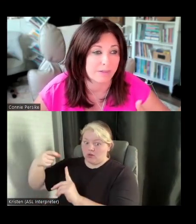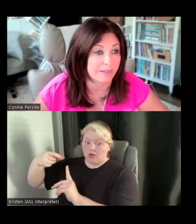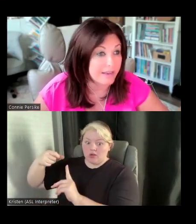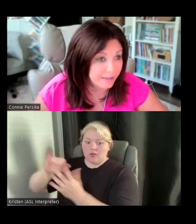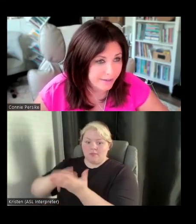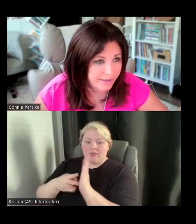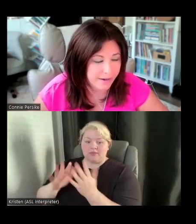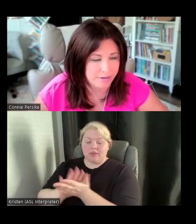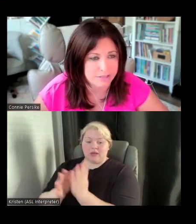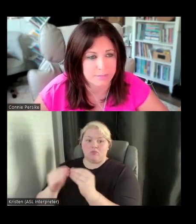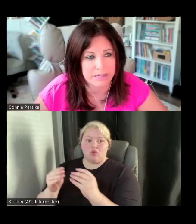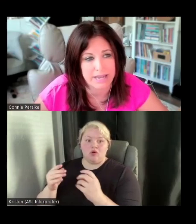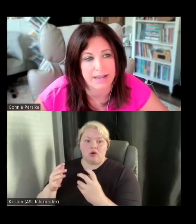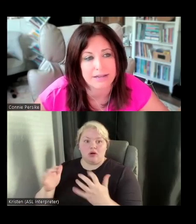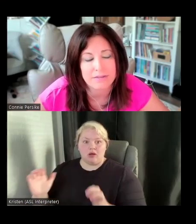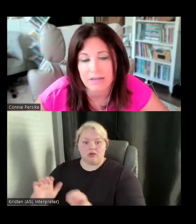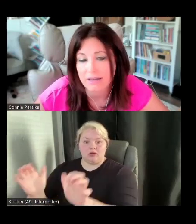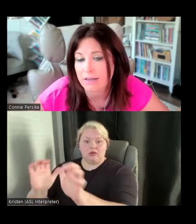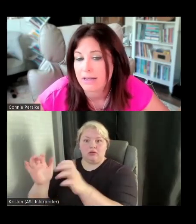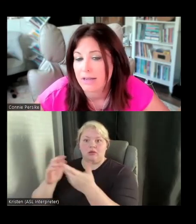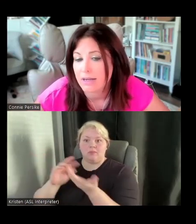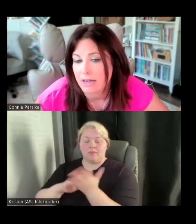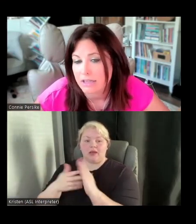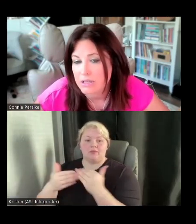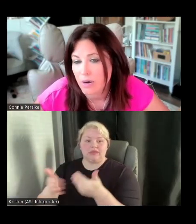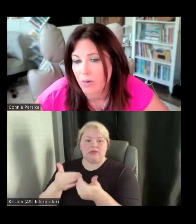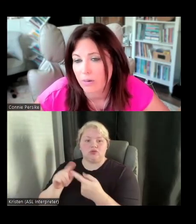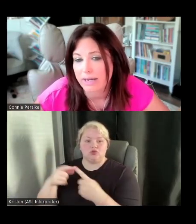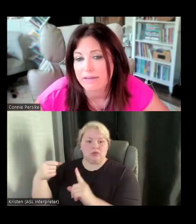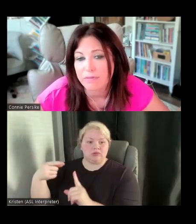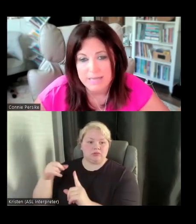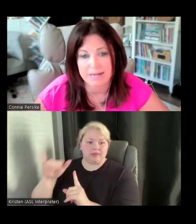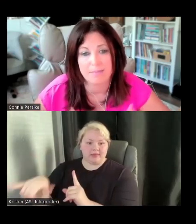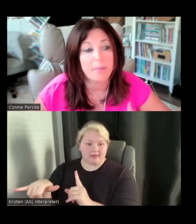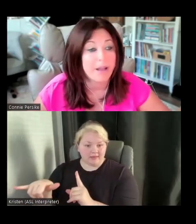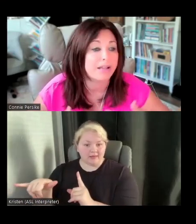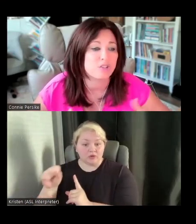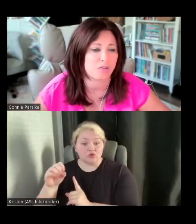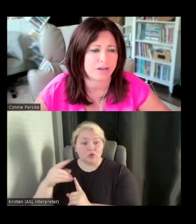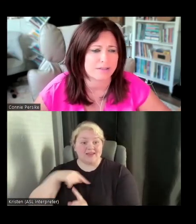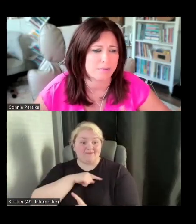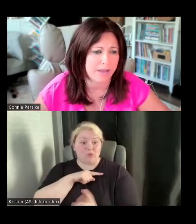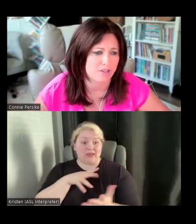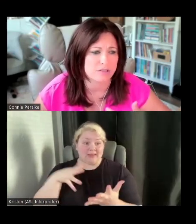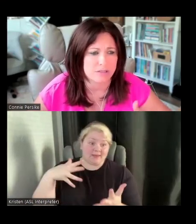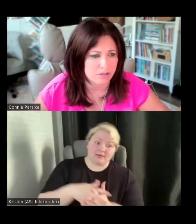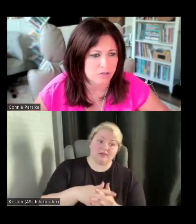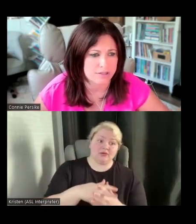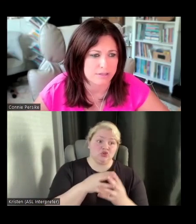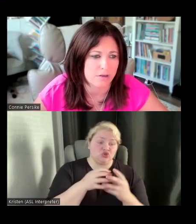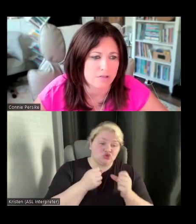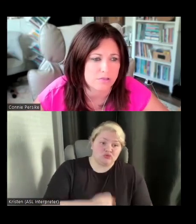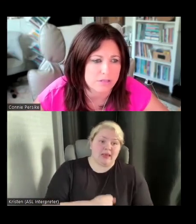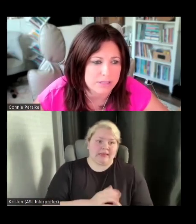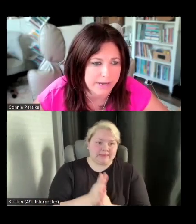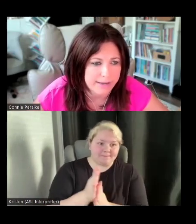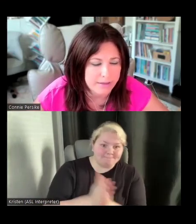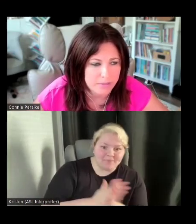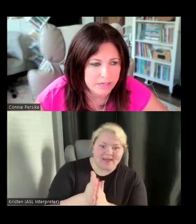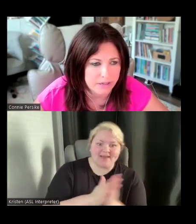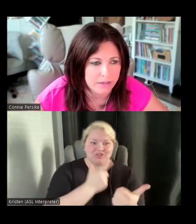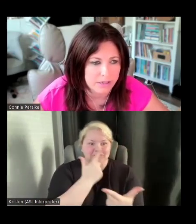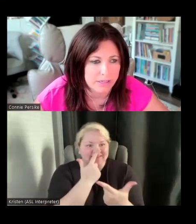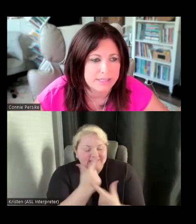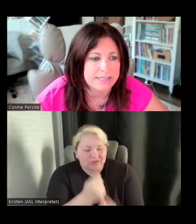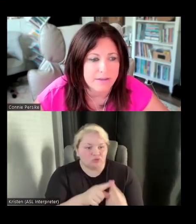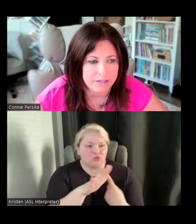and the more likely they are to be activated. And so if we can embed strengths and passions and interests into our students' day, then